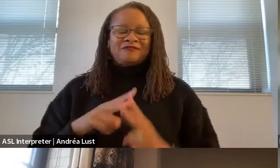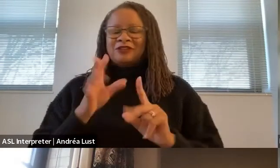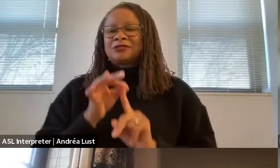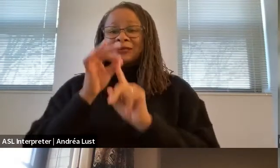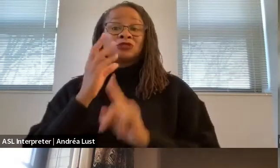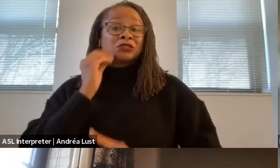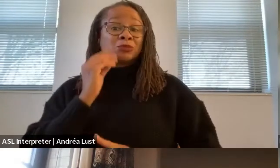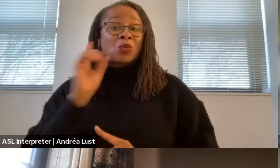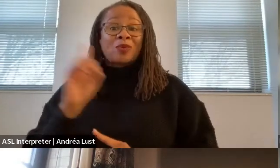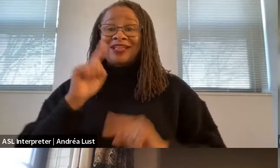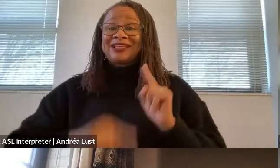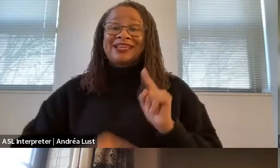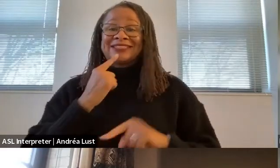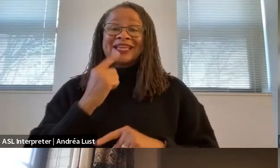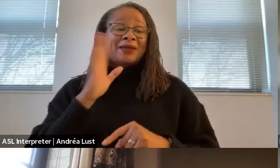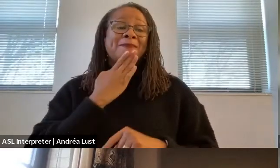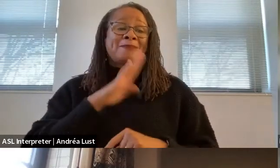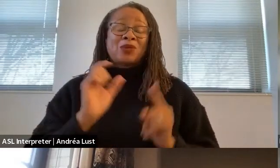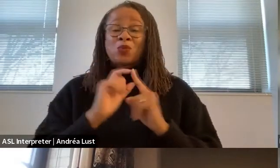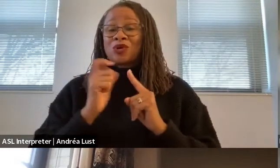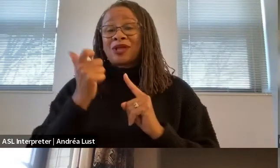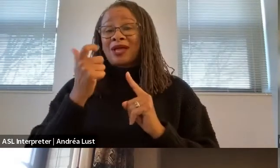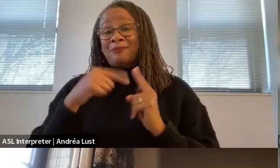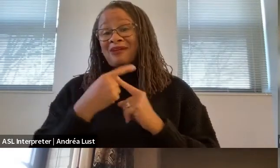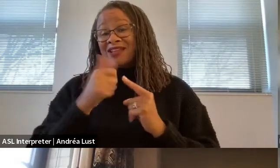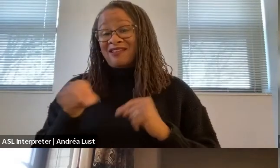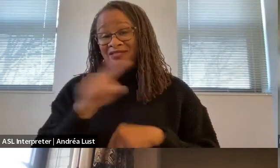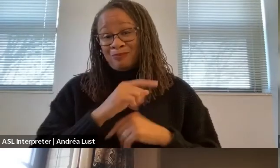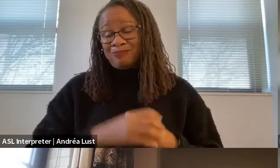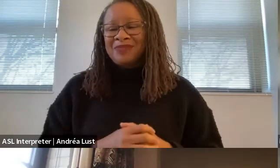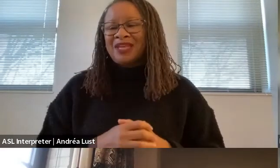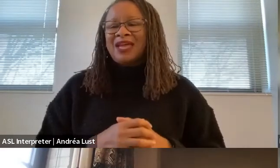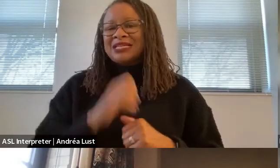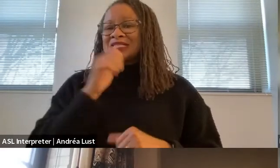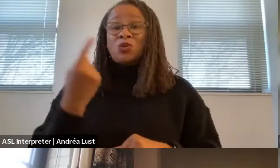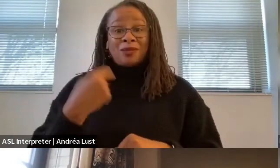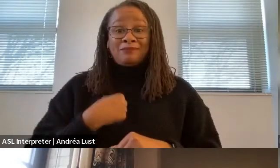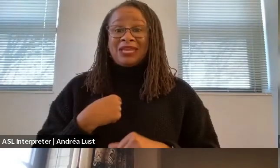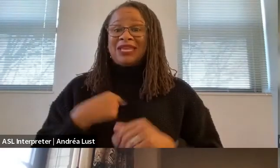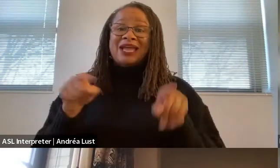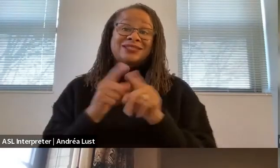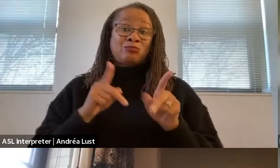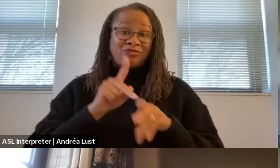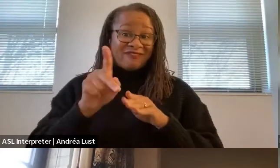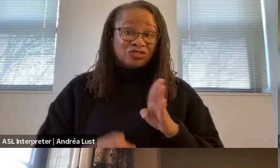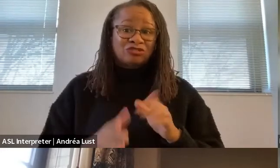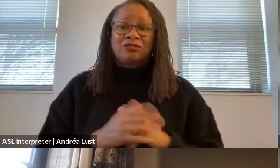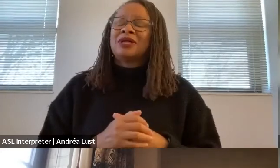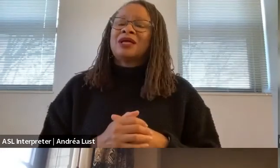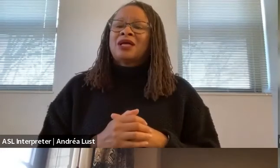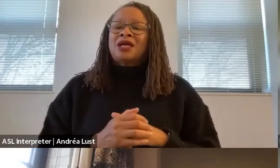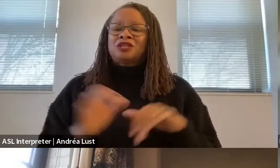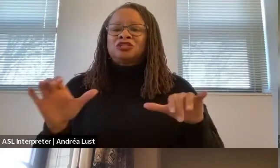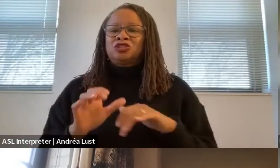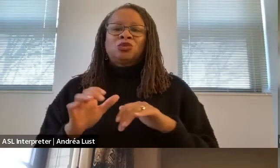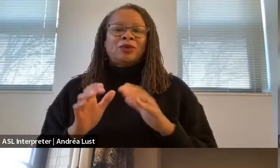just could not say a bad word about any of them. And it's not just me being professional and, you know, doing